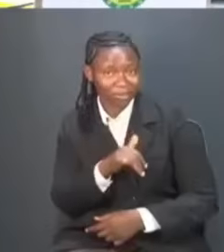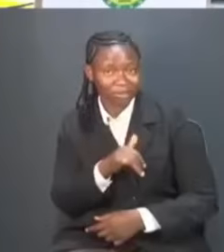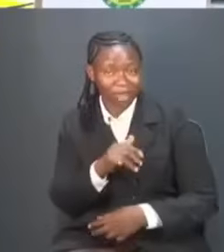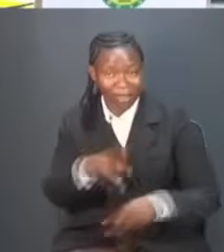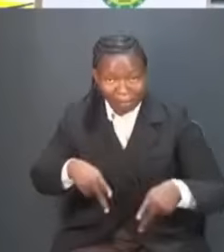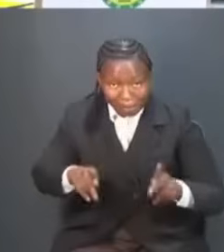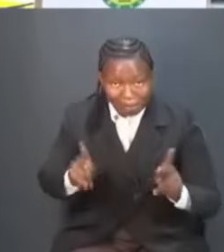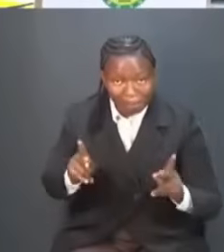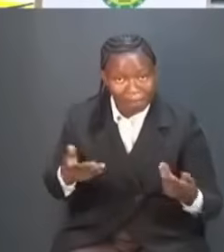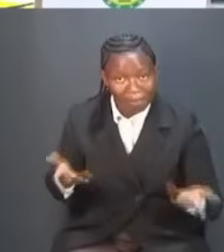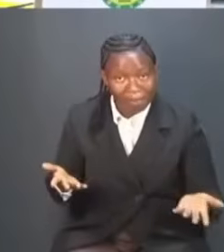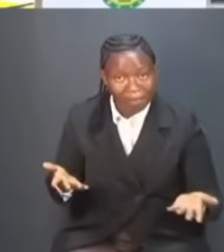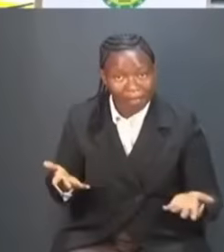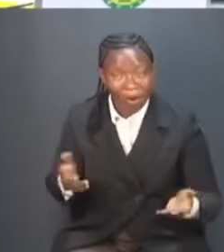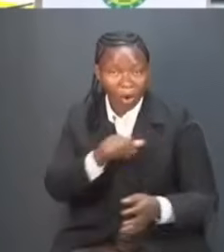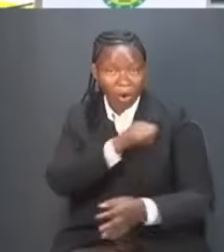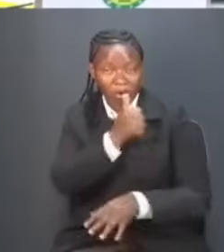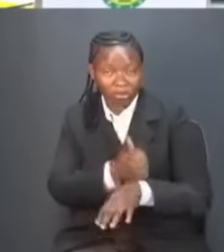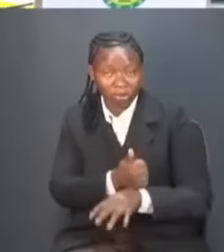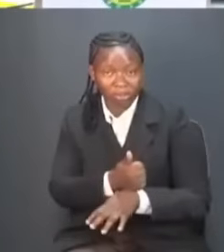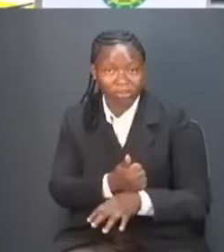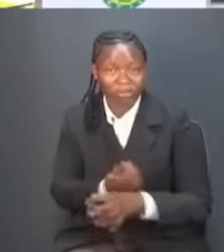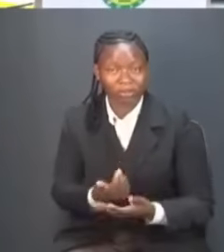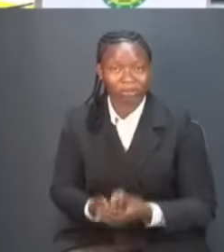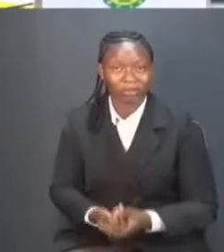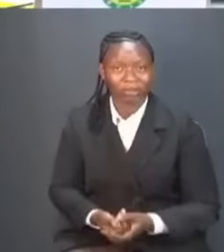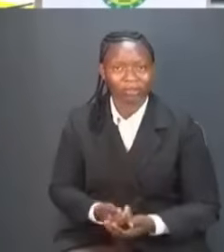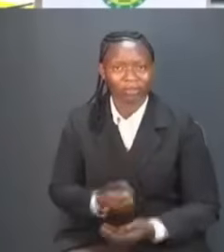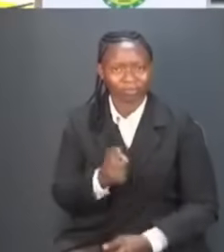permission or authority? Because